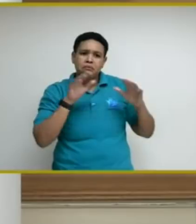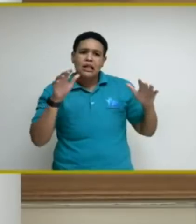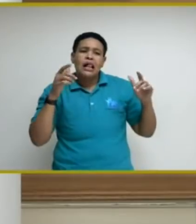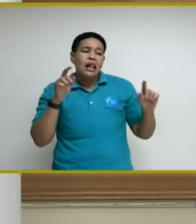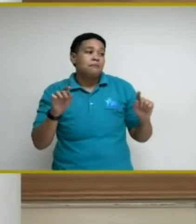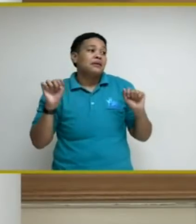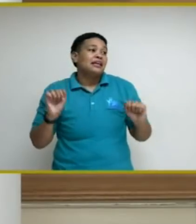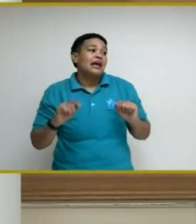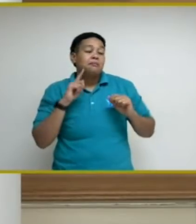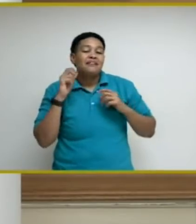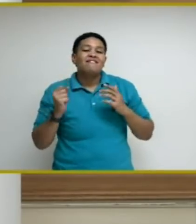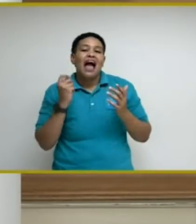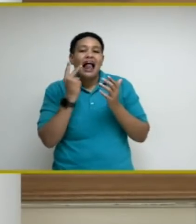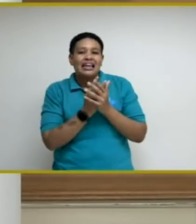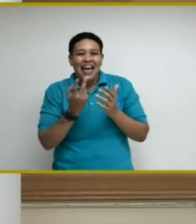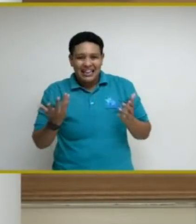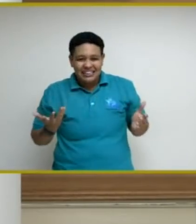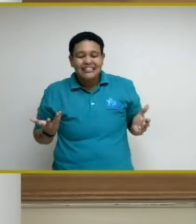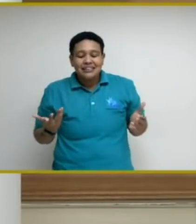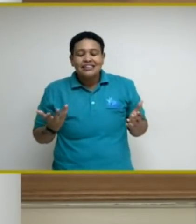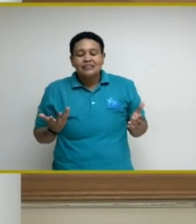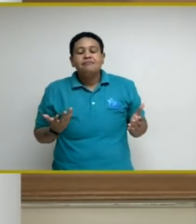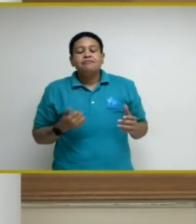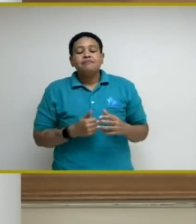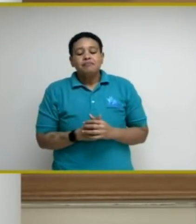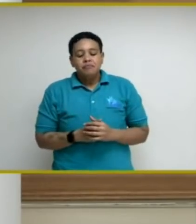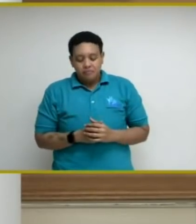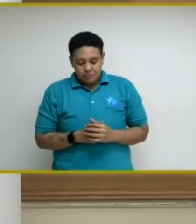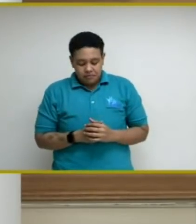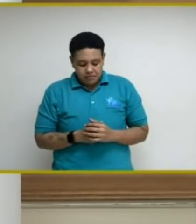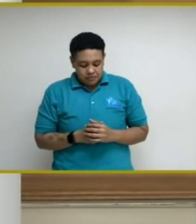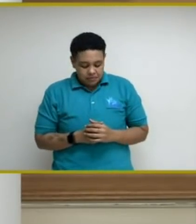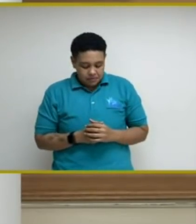course, can be validated, and where the